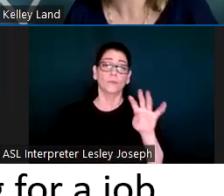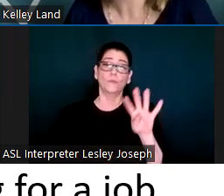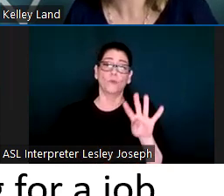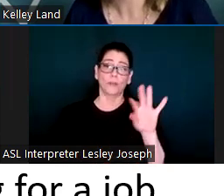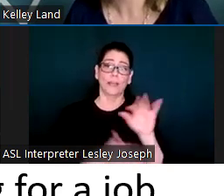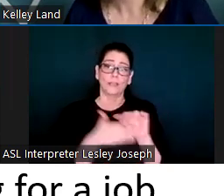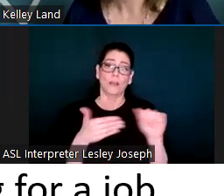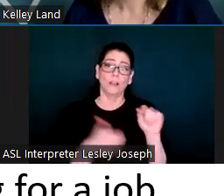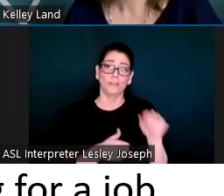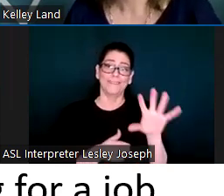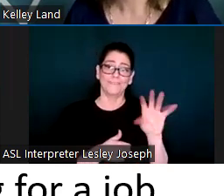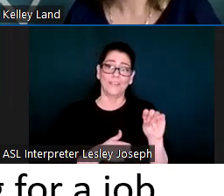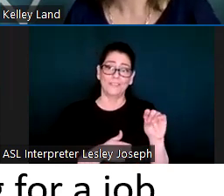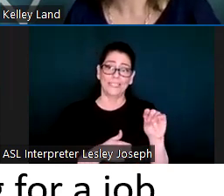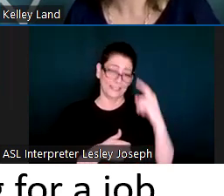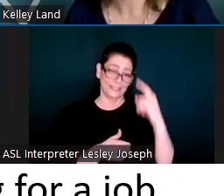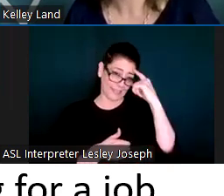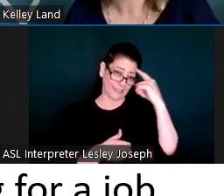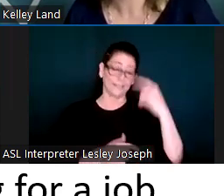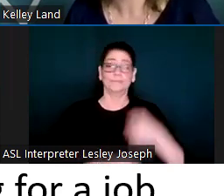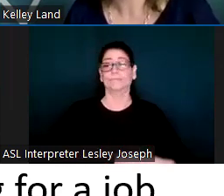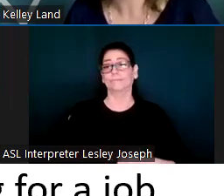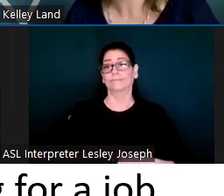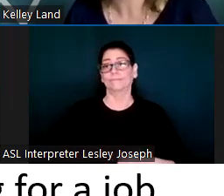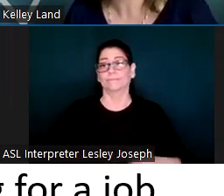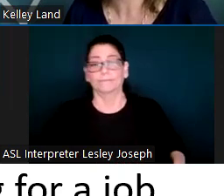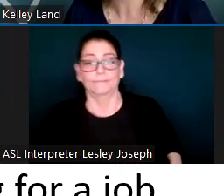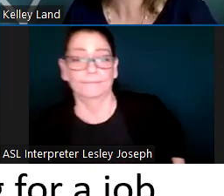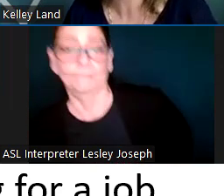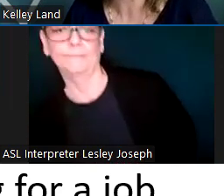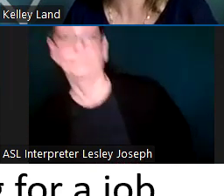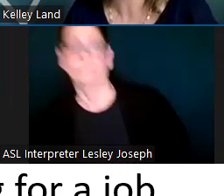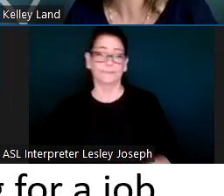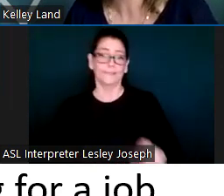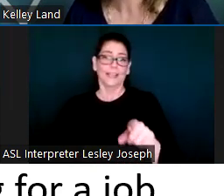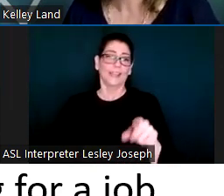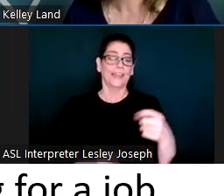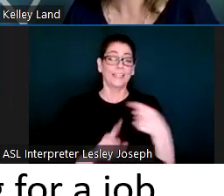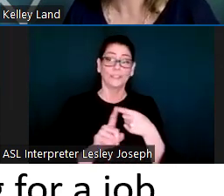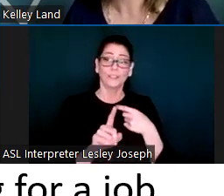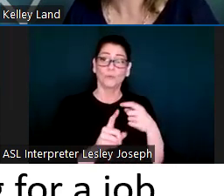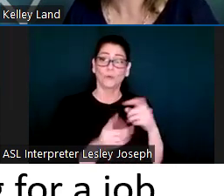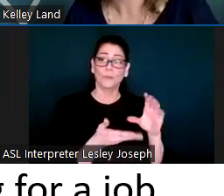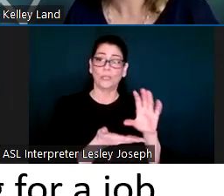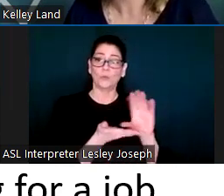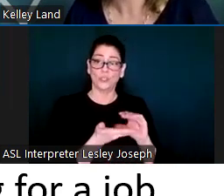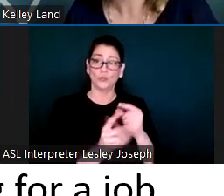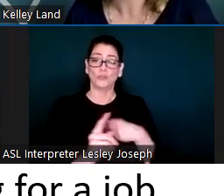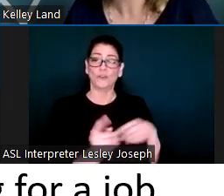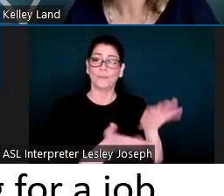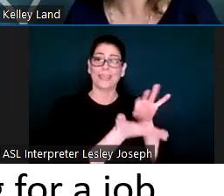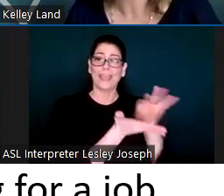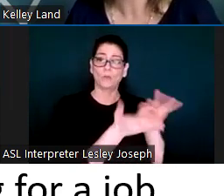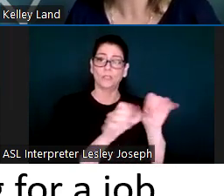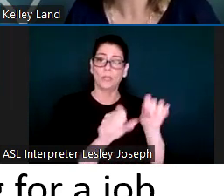$649.50. So this amount would be reduced from the beneficiary's countable income, which allows them to earn more